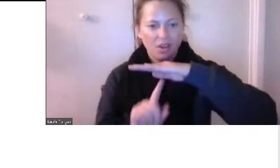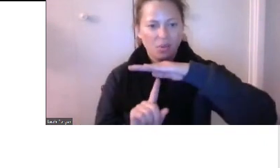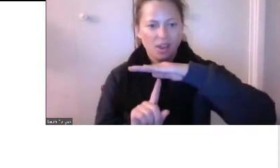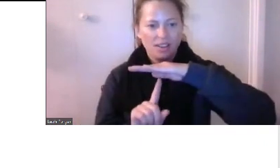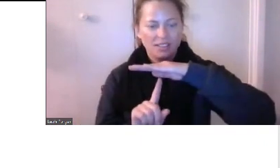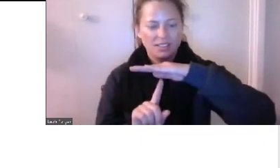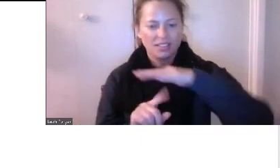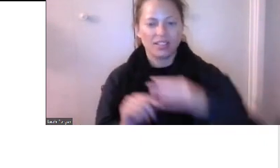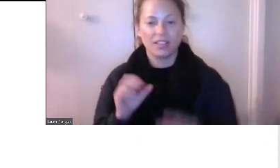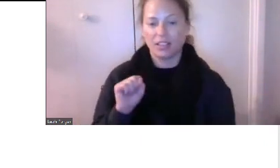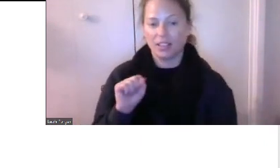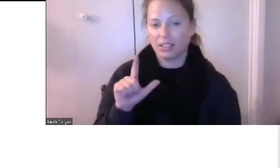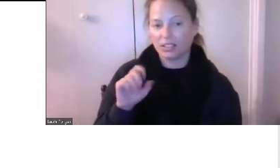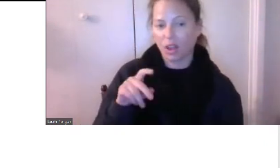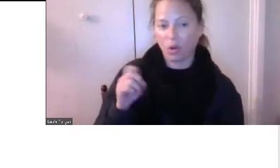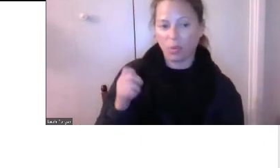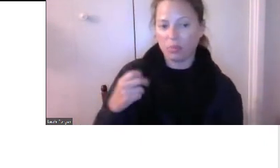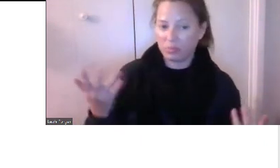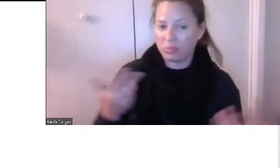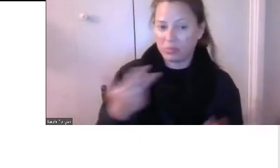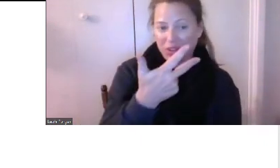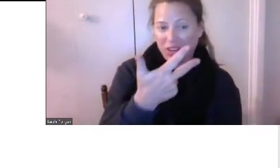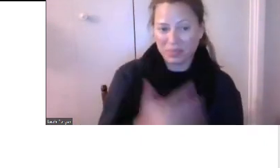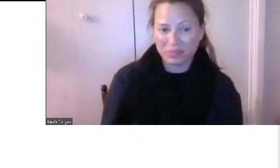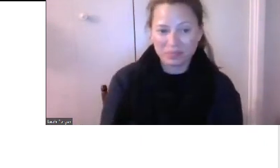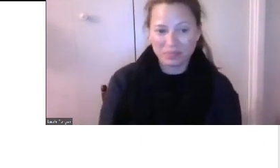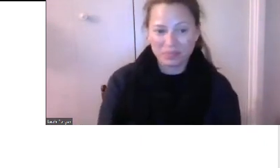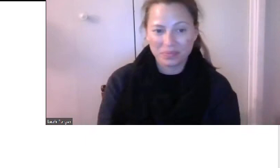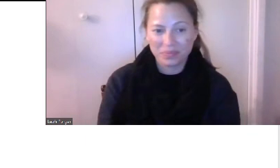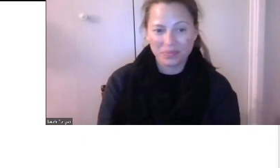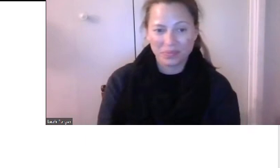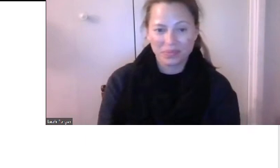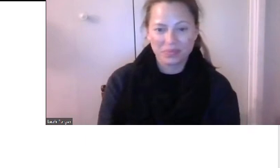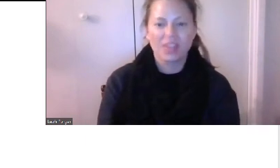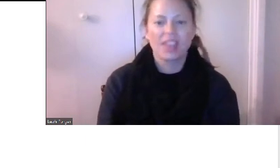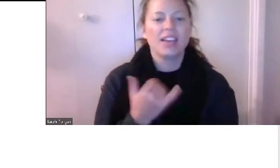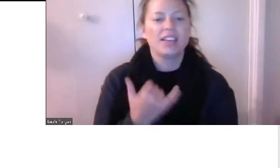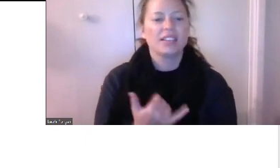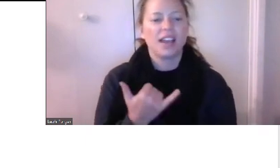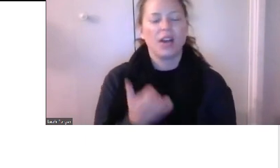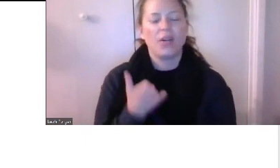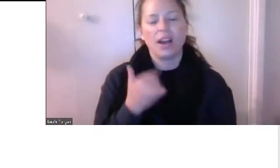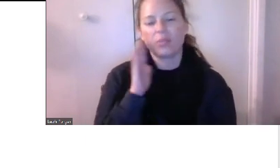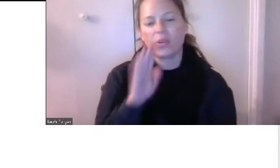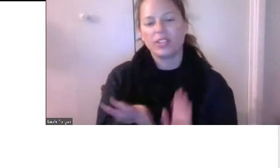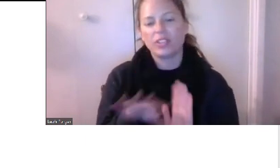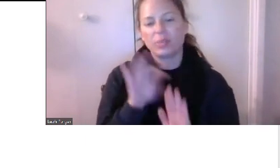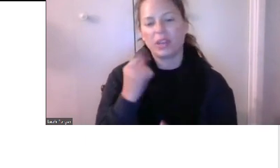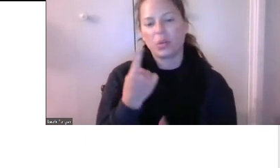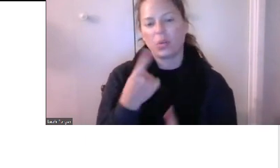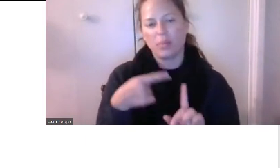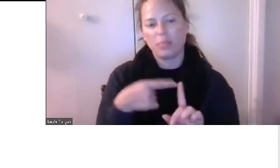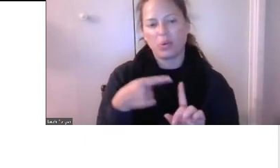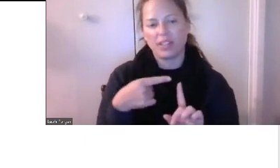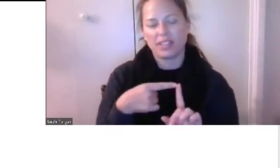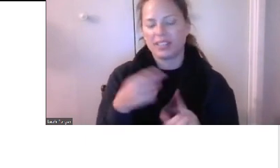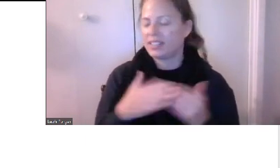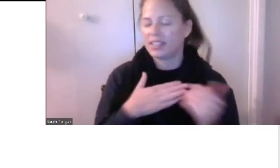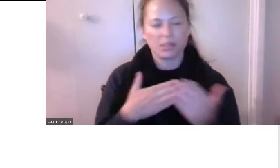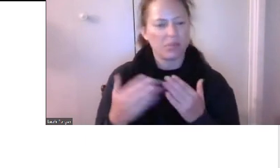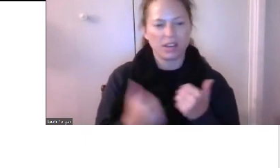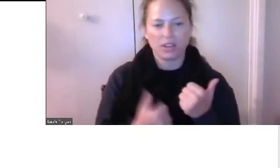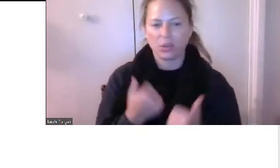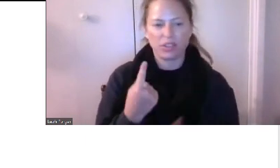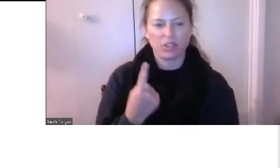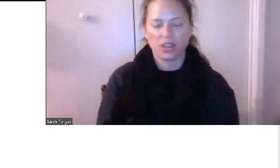1. So my slope is 3. Okay. Now I'm just going to pick one of the points. It doesn't matter which